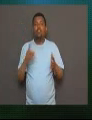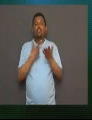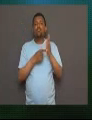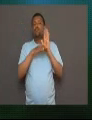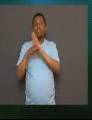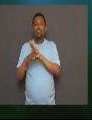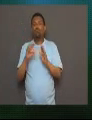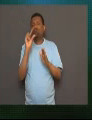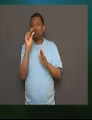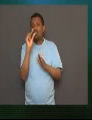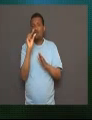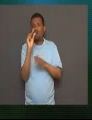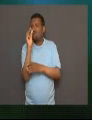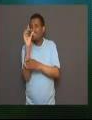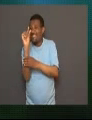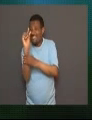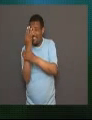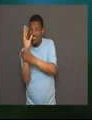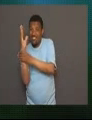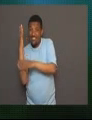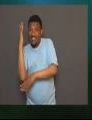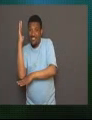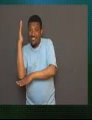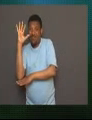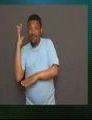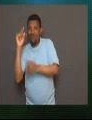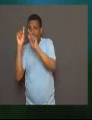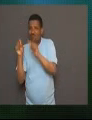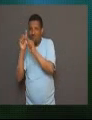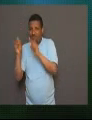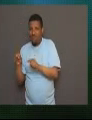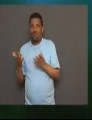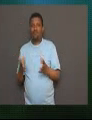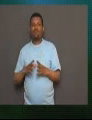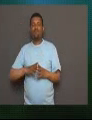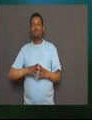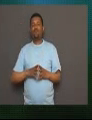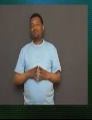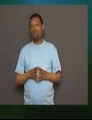as small trees or tree clusters.